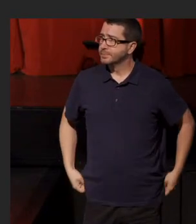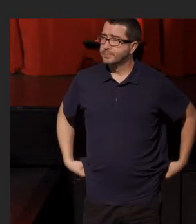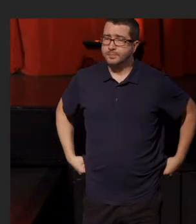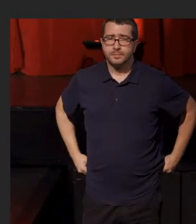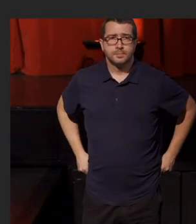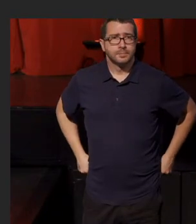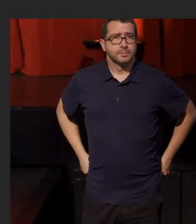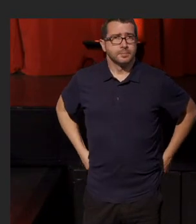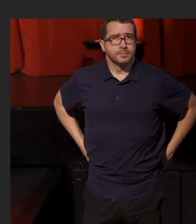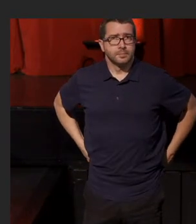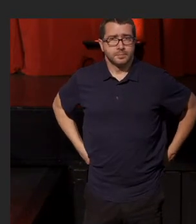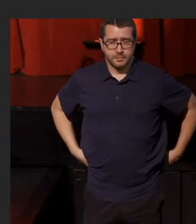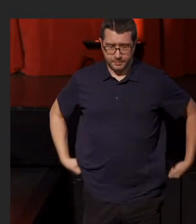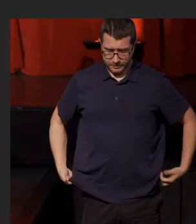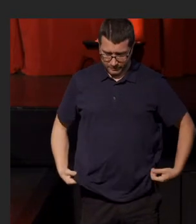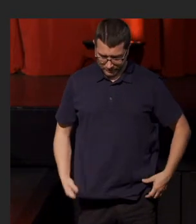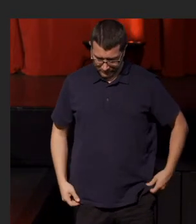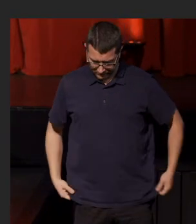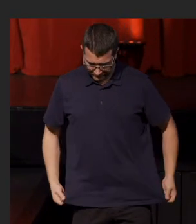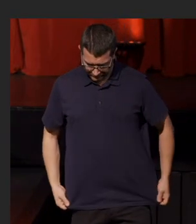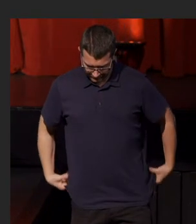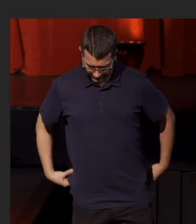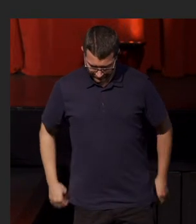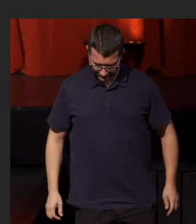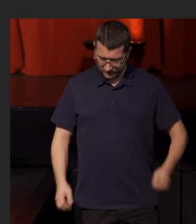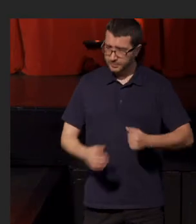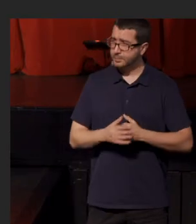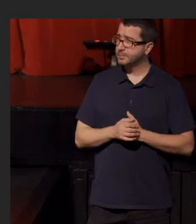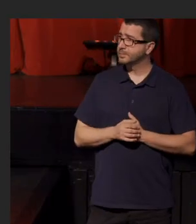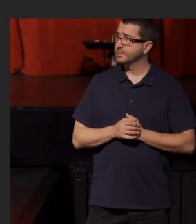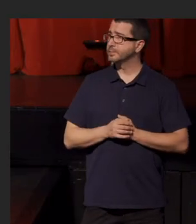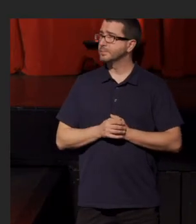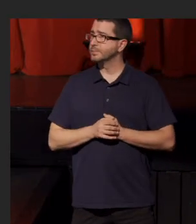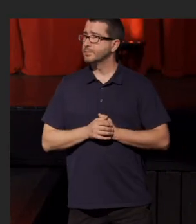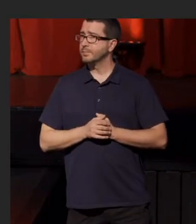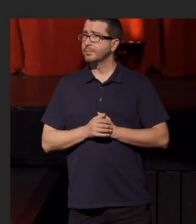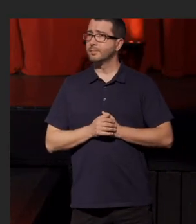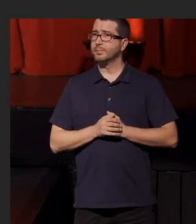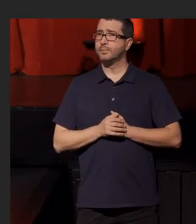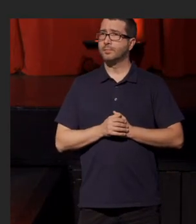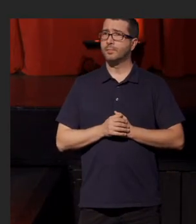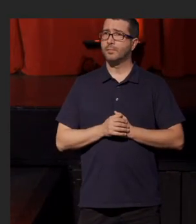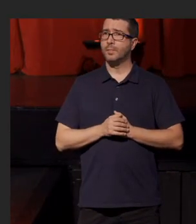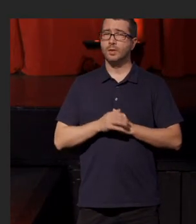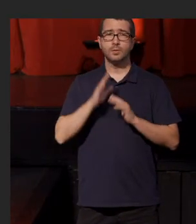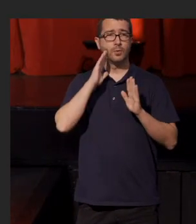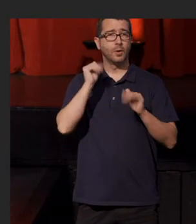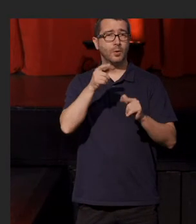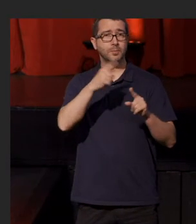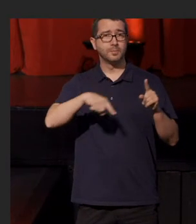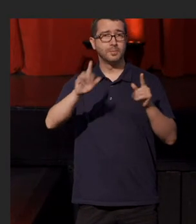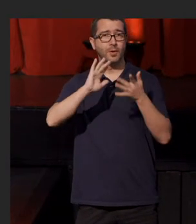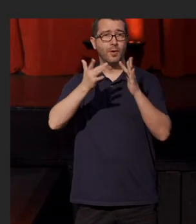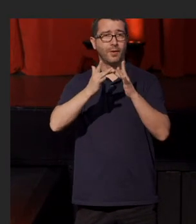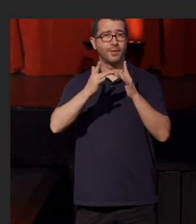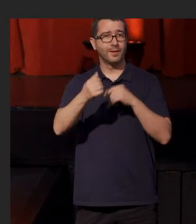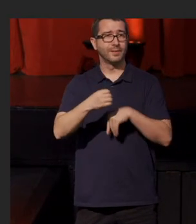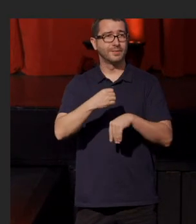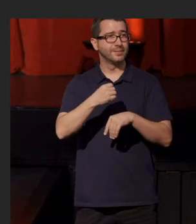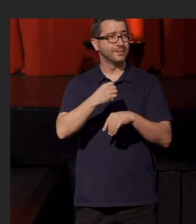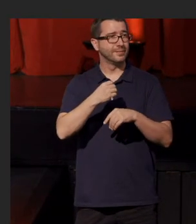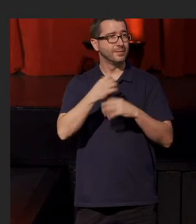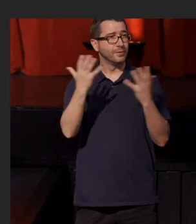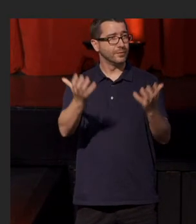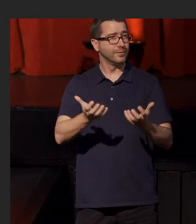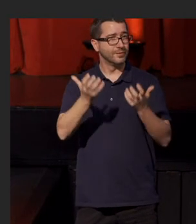And I hope for those of you who are in the online audience that your interactions with us are on the positive side. And as you're listening in the room,